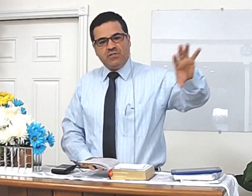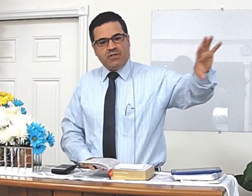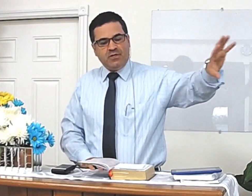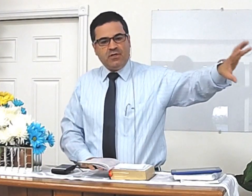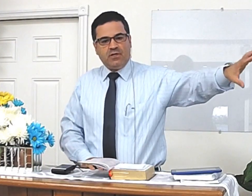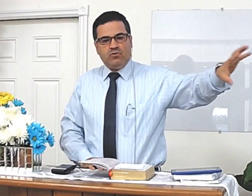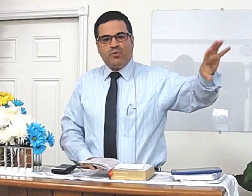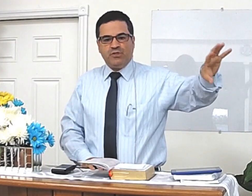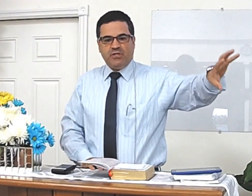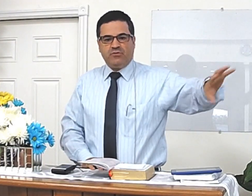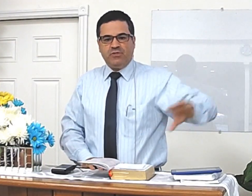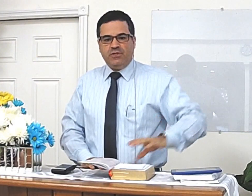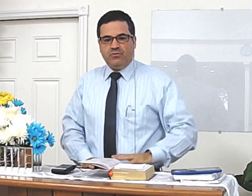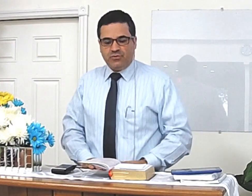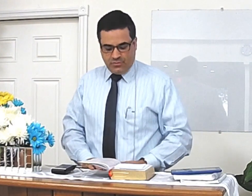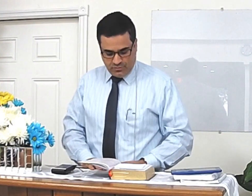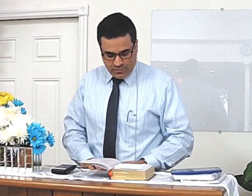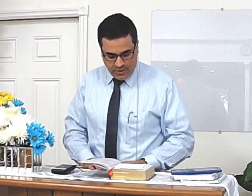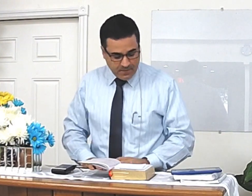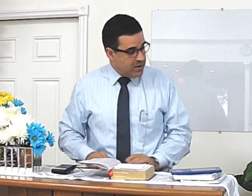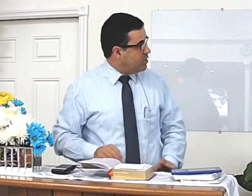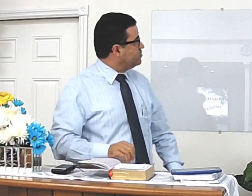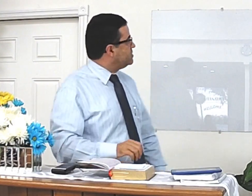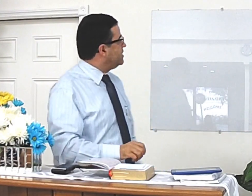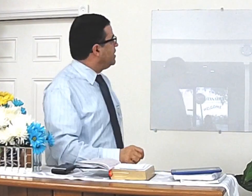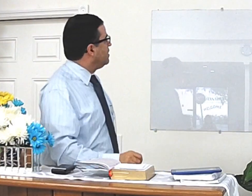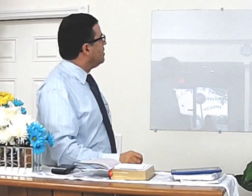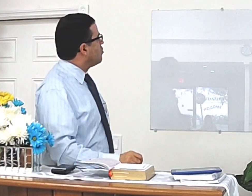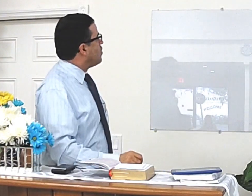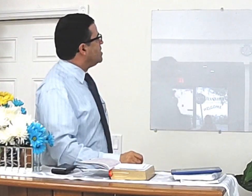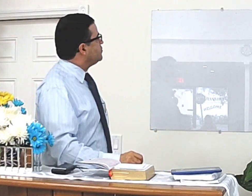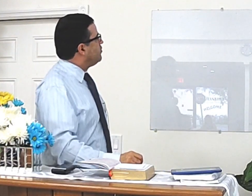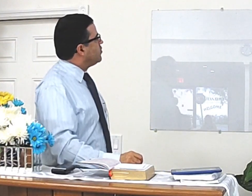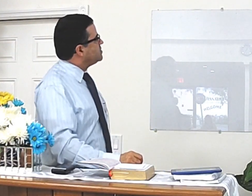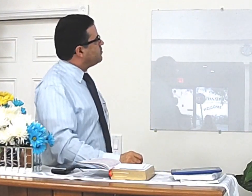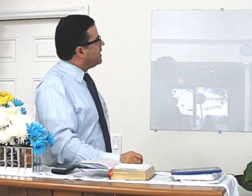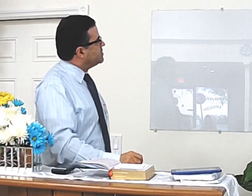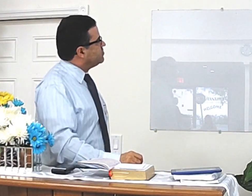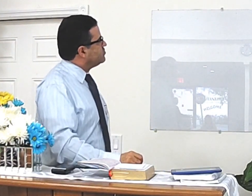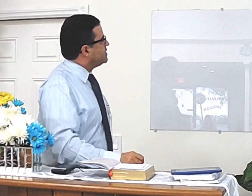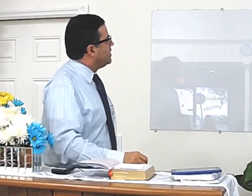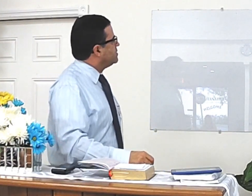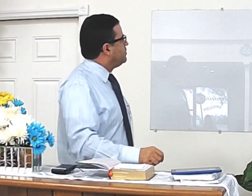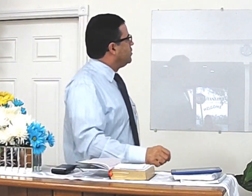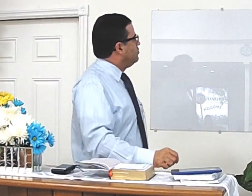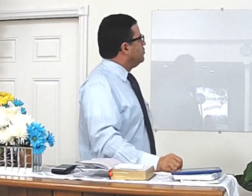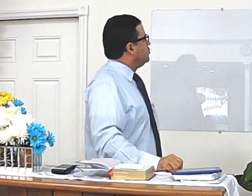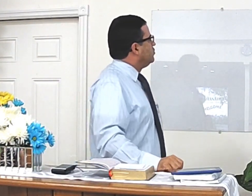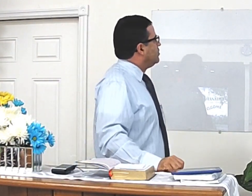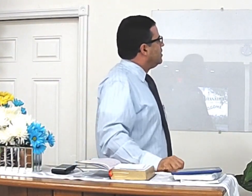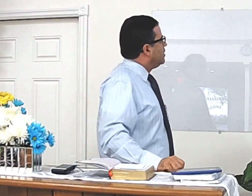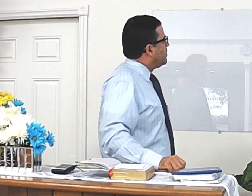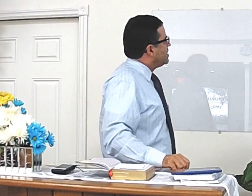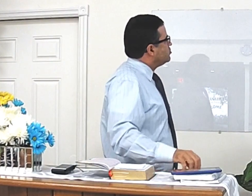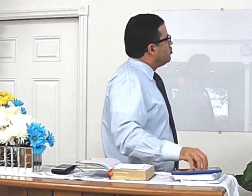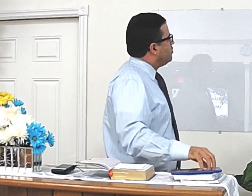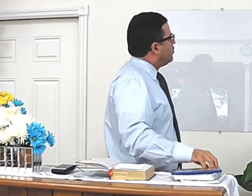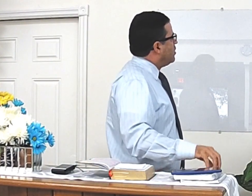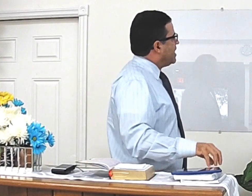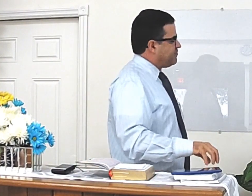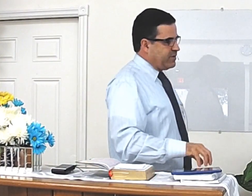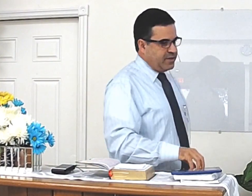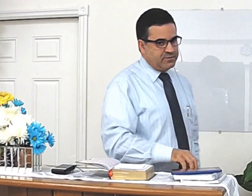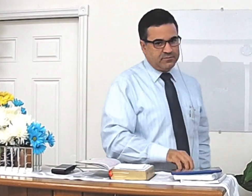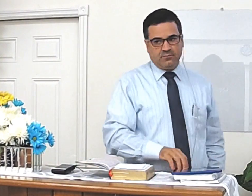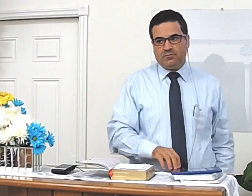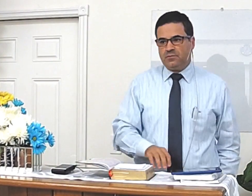the path, in order to take you away from the project of God. Now see which were the practices used by the